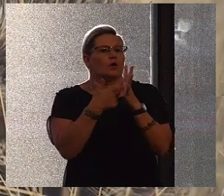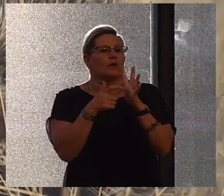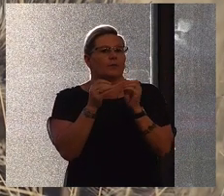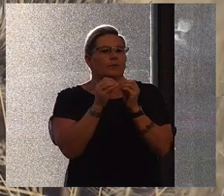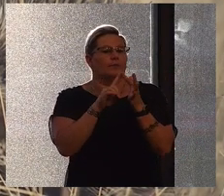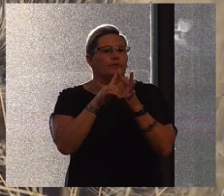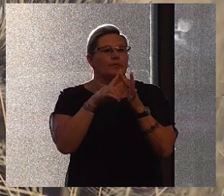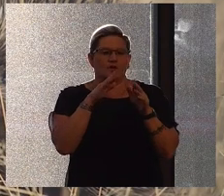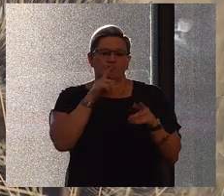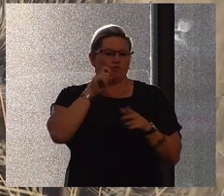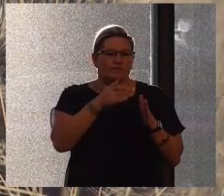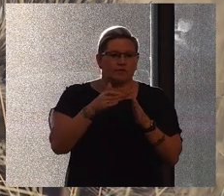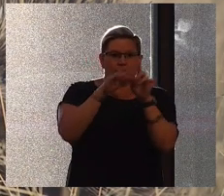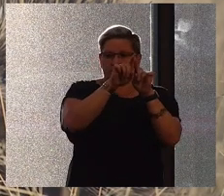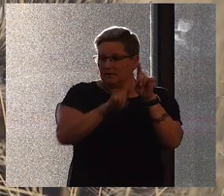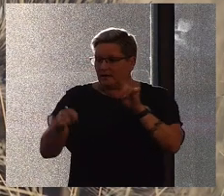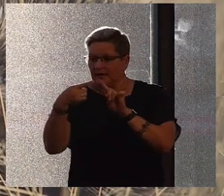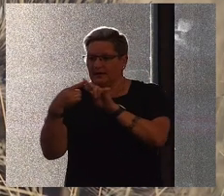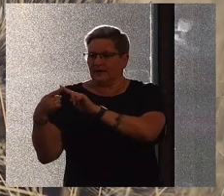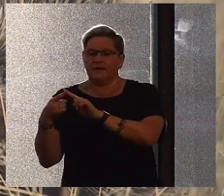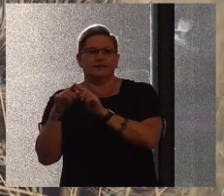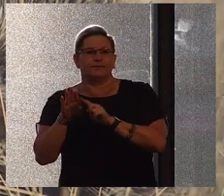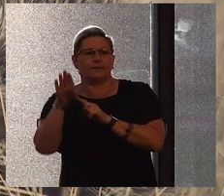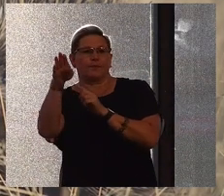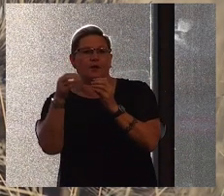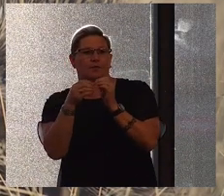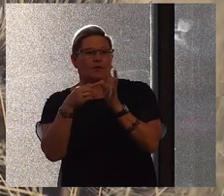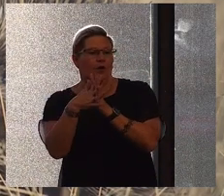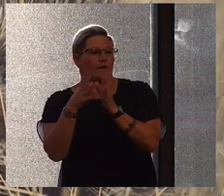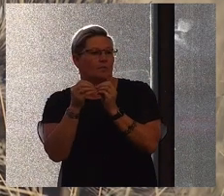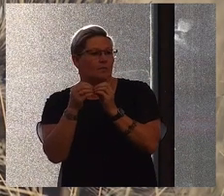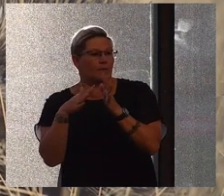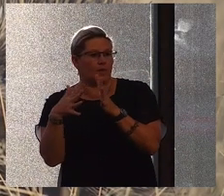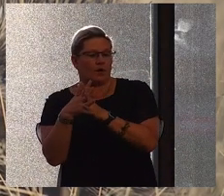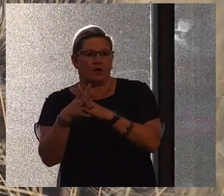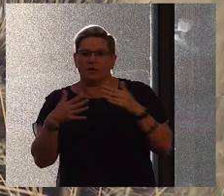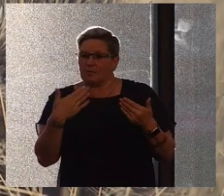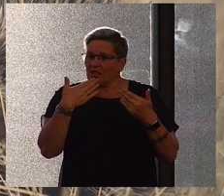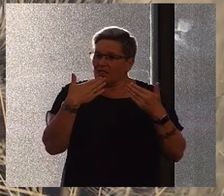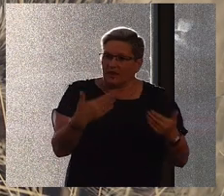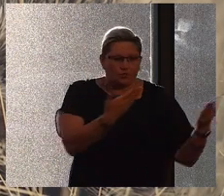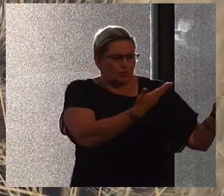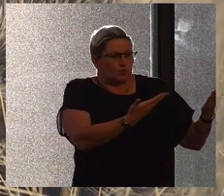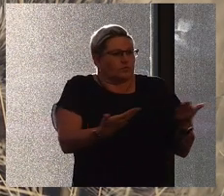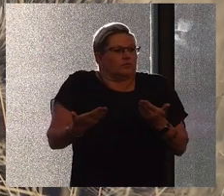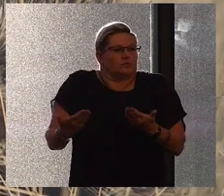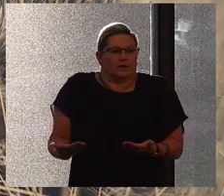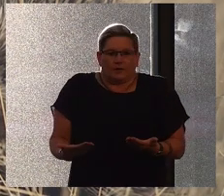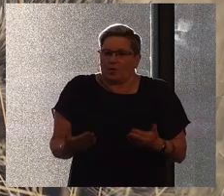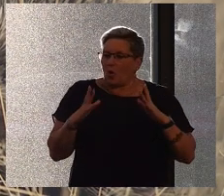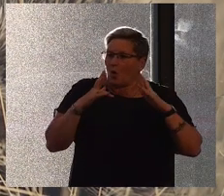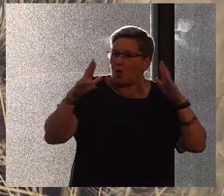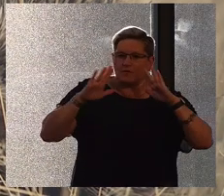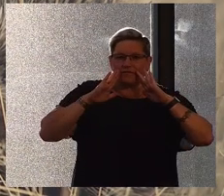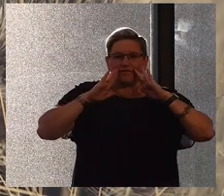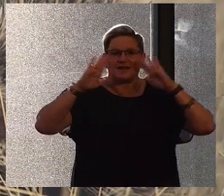Mount Baw-Baw. A big thank you to everybody who has helped make this event possible this morning. Woman Jekka, welcome, and I hope everyone has a fantastic